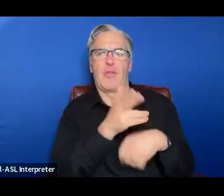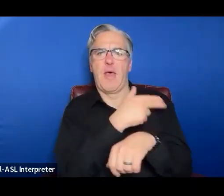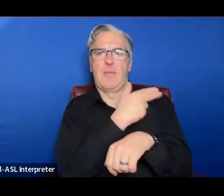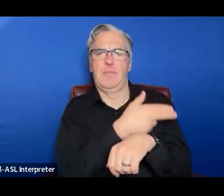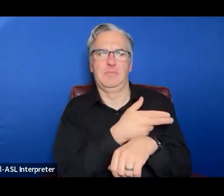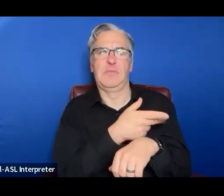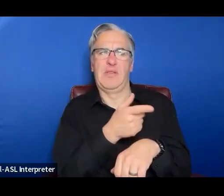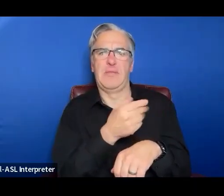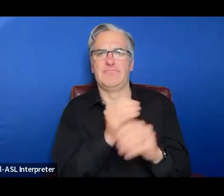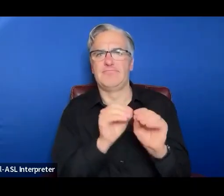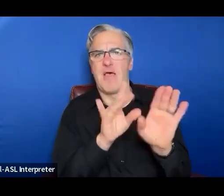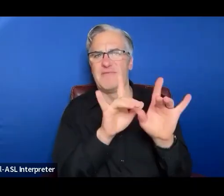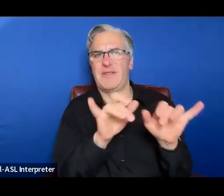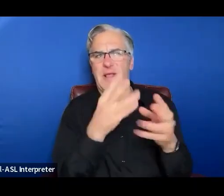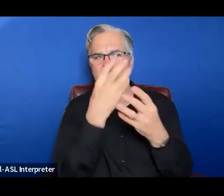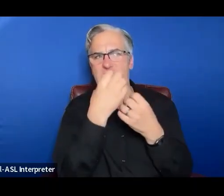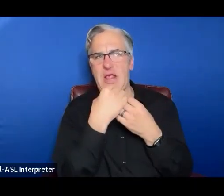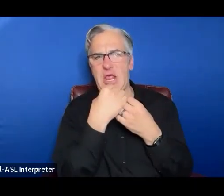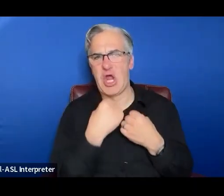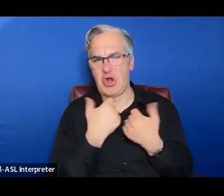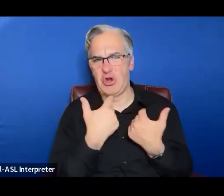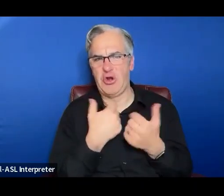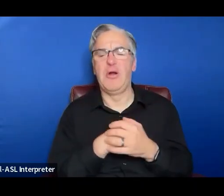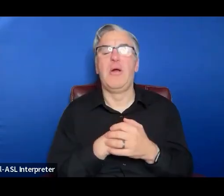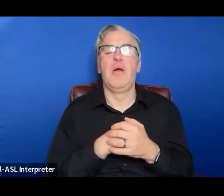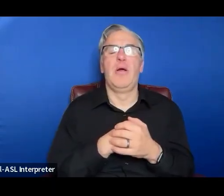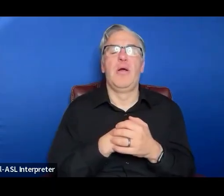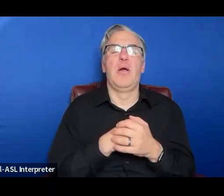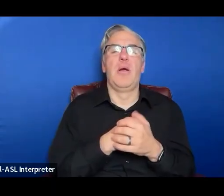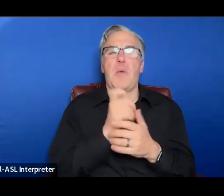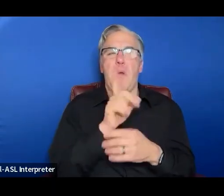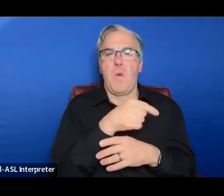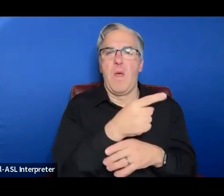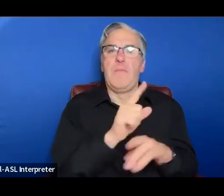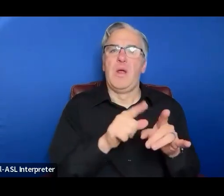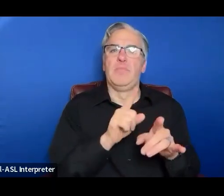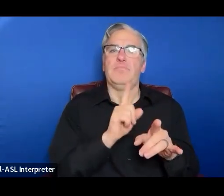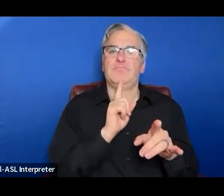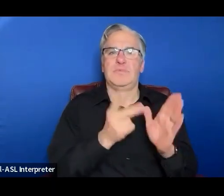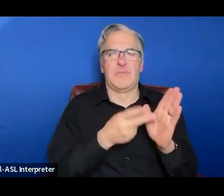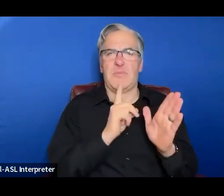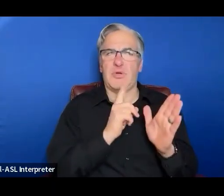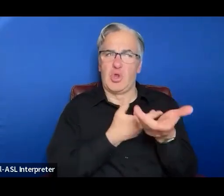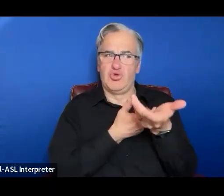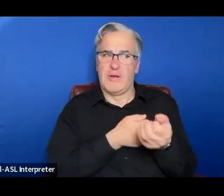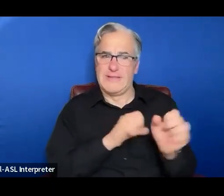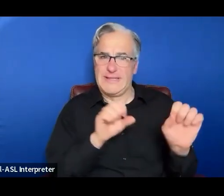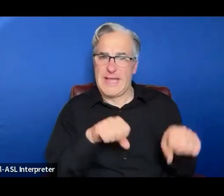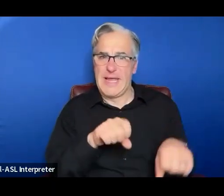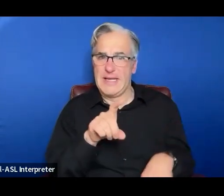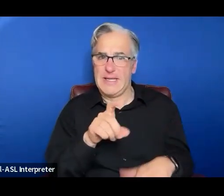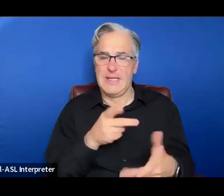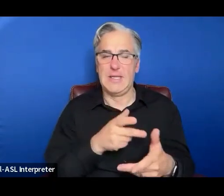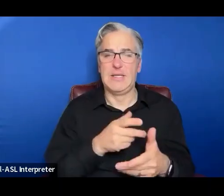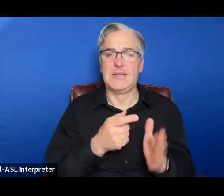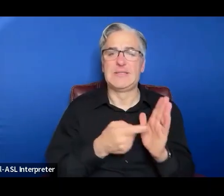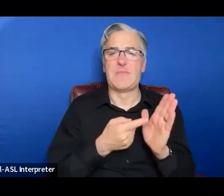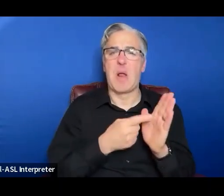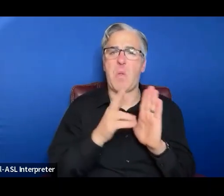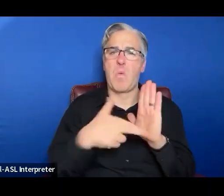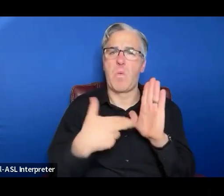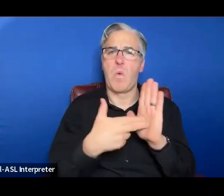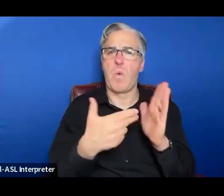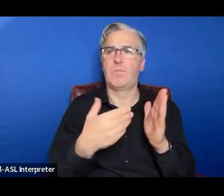might be good, but don't stop there. You want to see if they're trustworthy because some of these roles have fiduciary